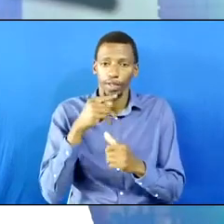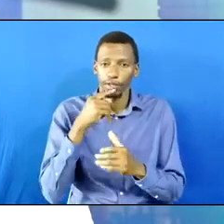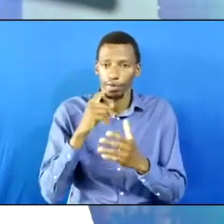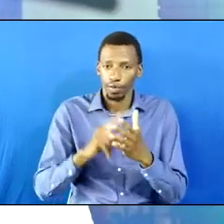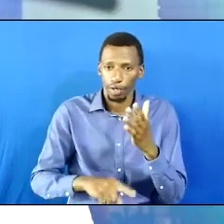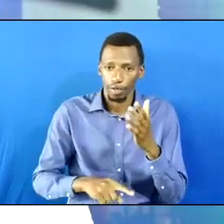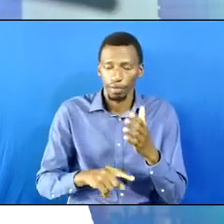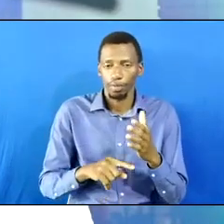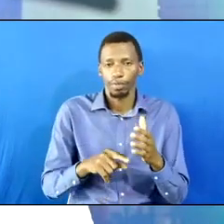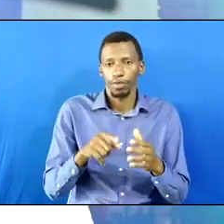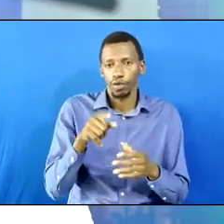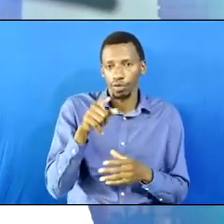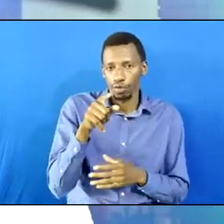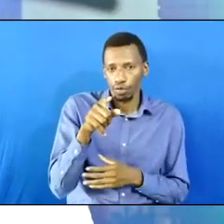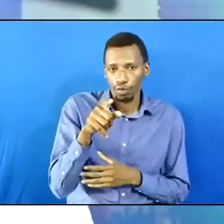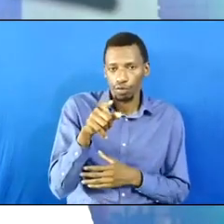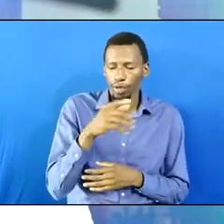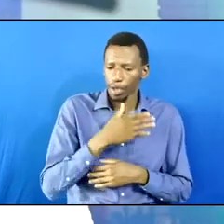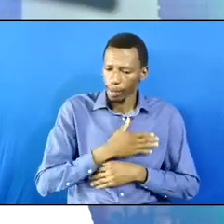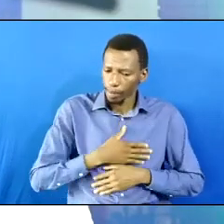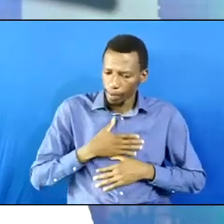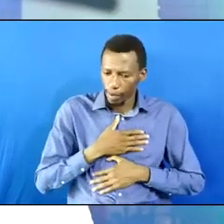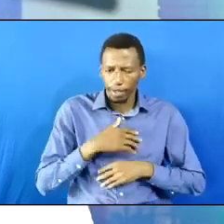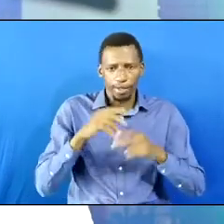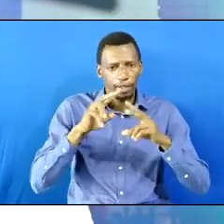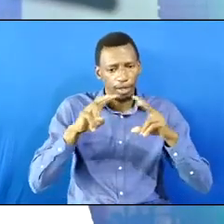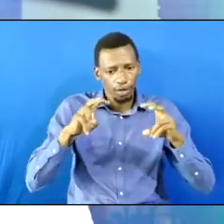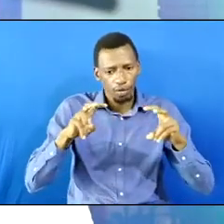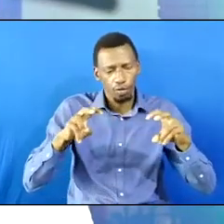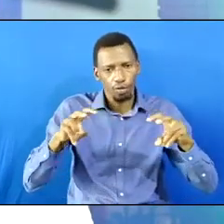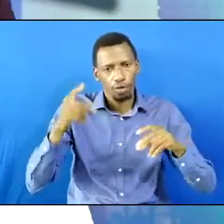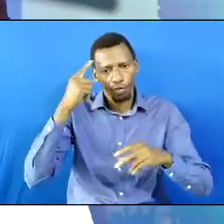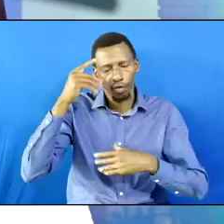he may be found. Call you upon